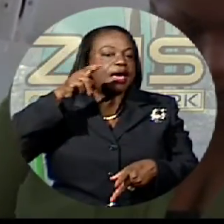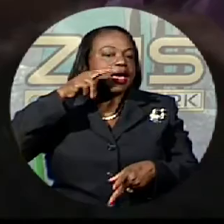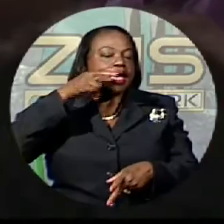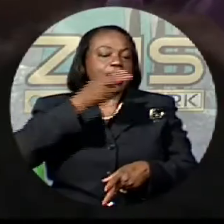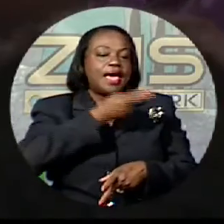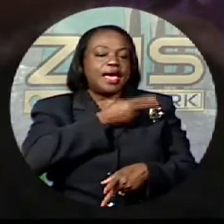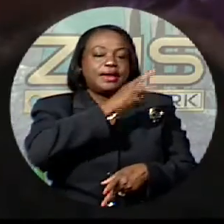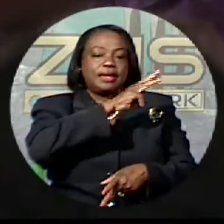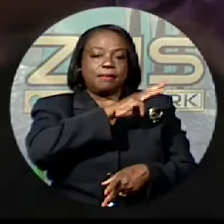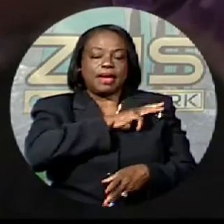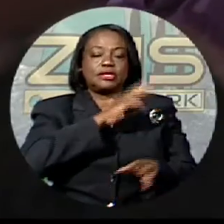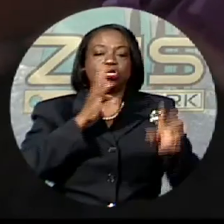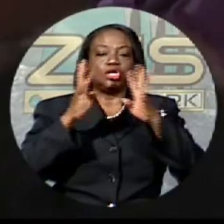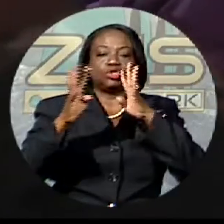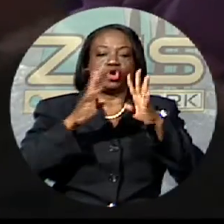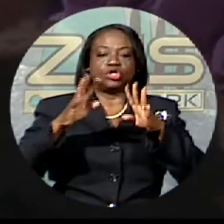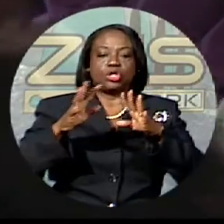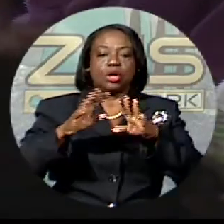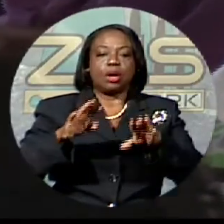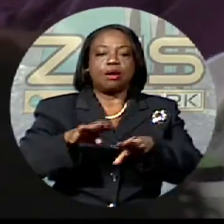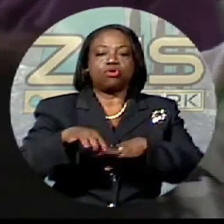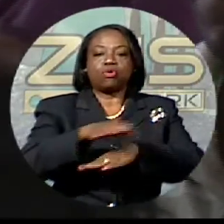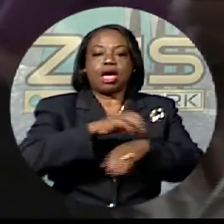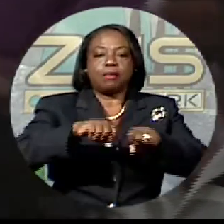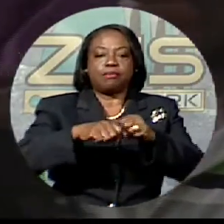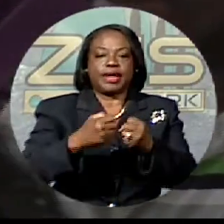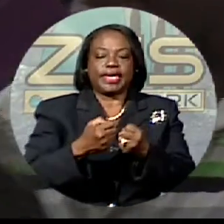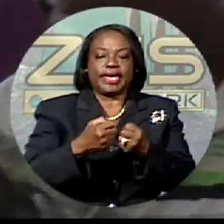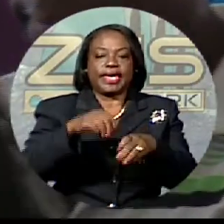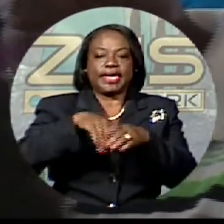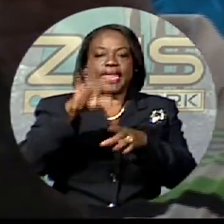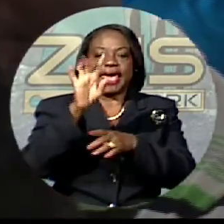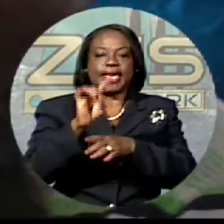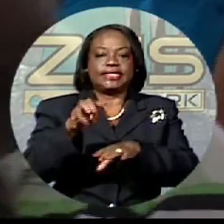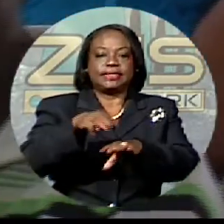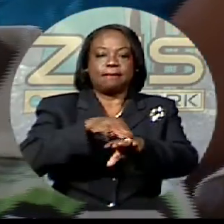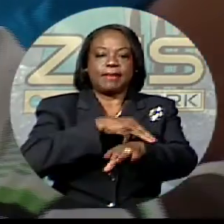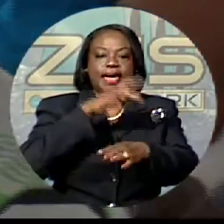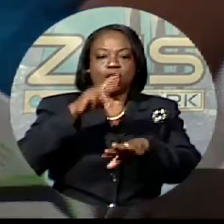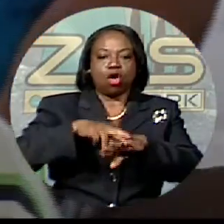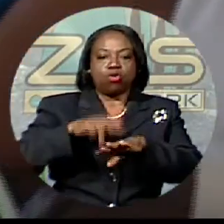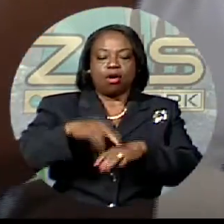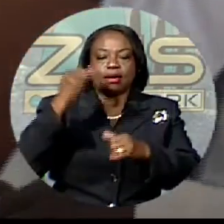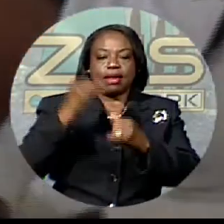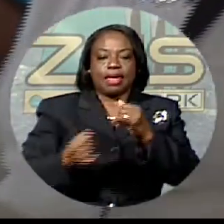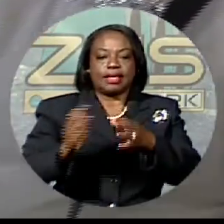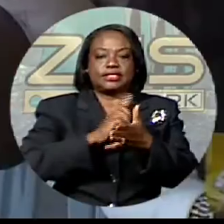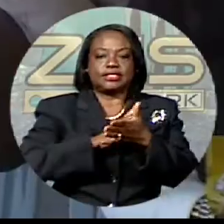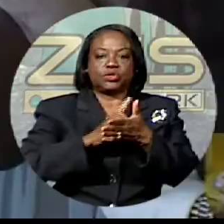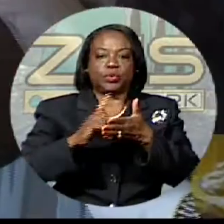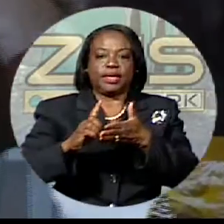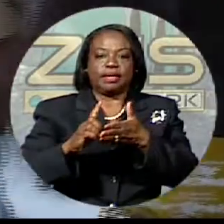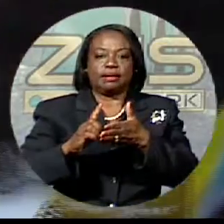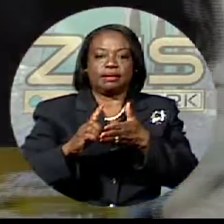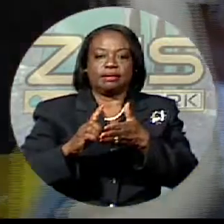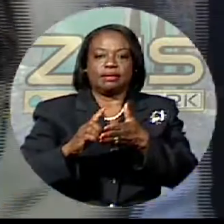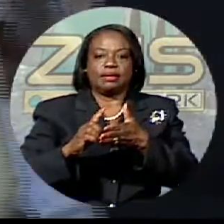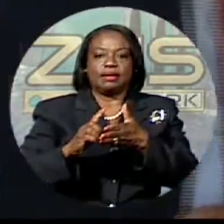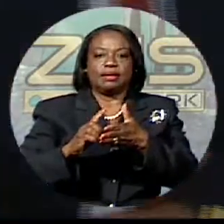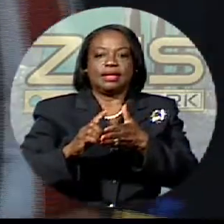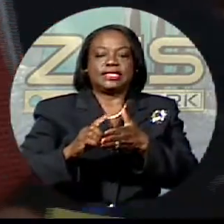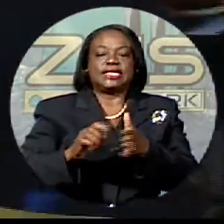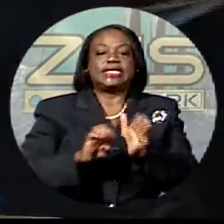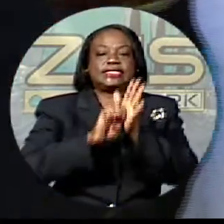groundbreaking for an administration complex in 8 Mile Rock last week when she made those remarks. The project is another example of public-private